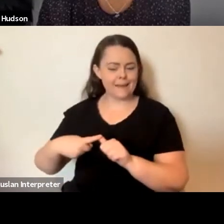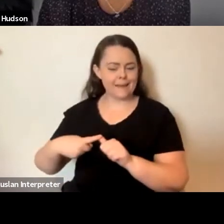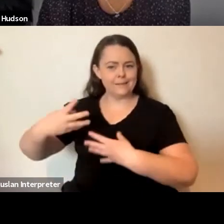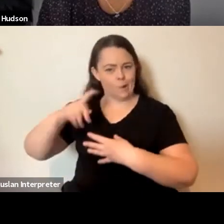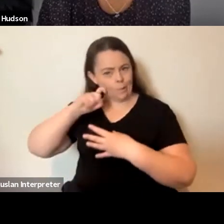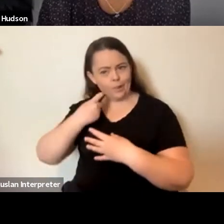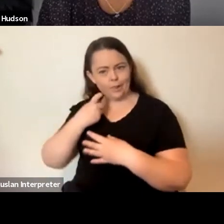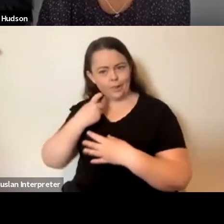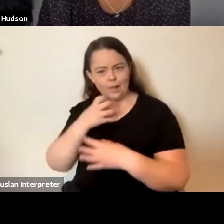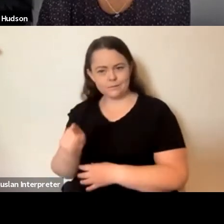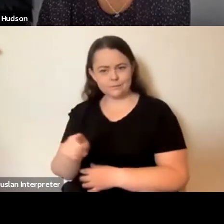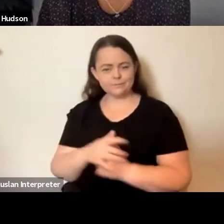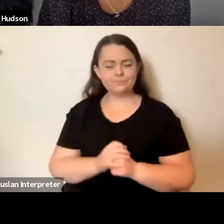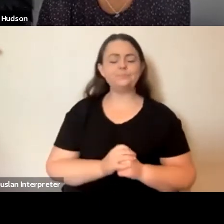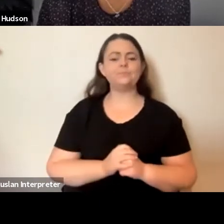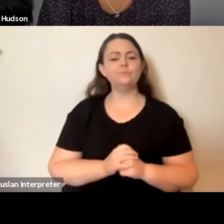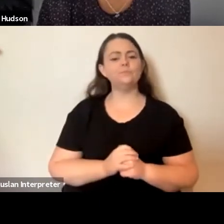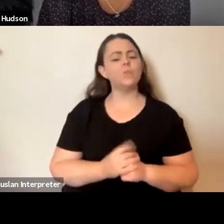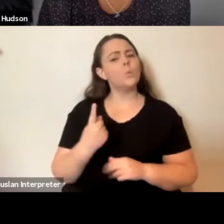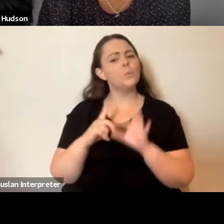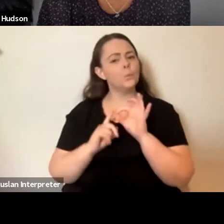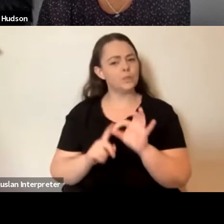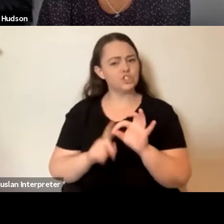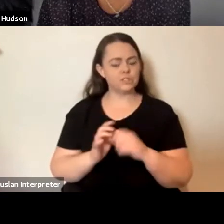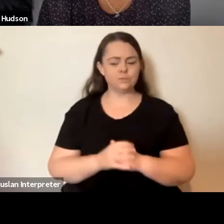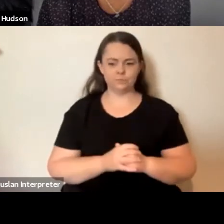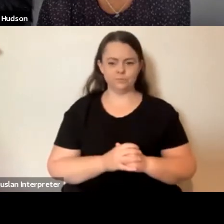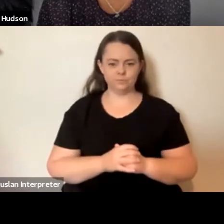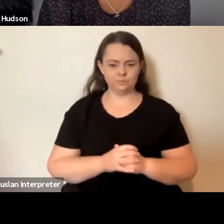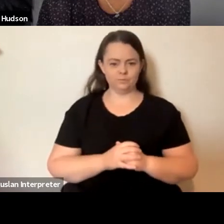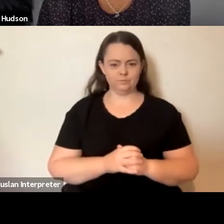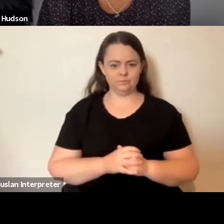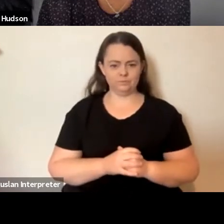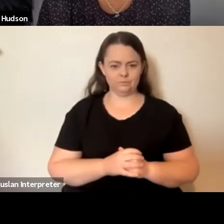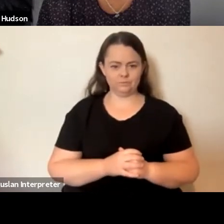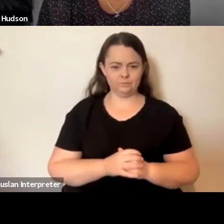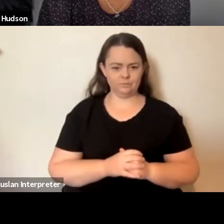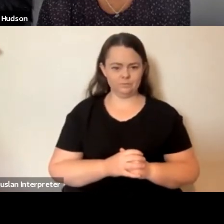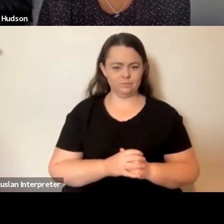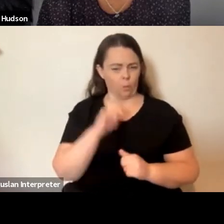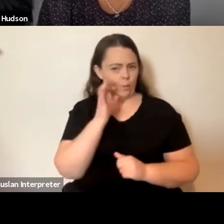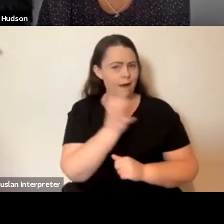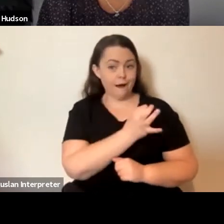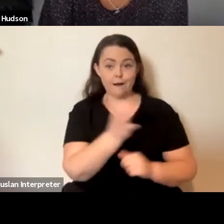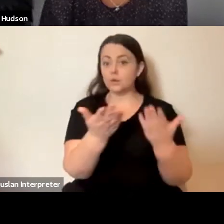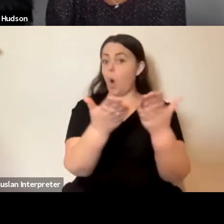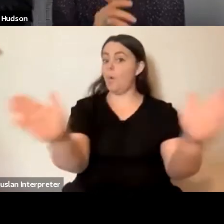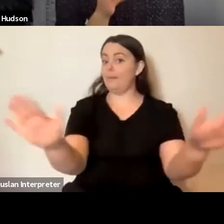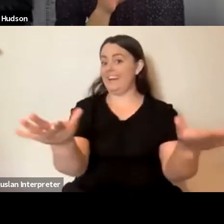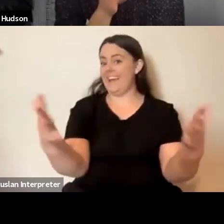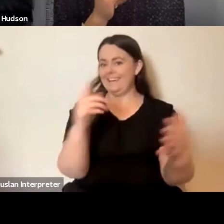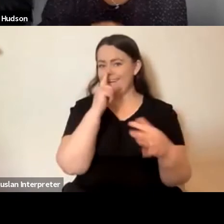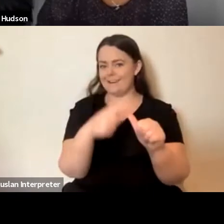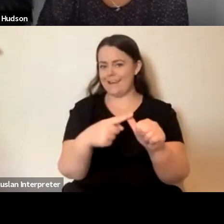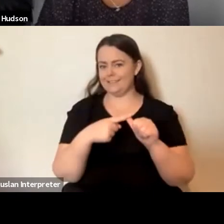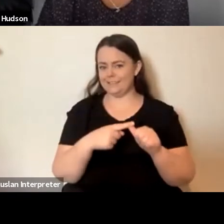attention to there. One is, I think it's just, I'll ask it, and then I think it's open for all of us. Then there are a